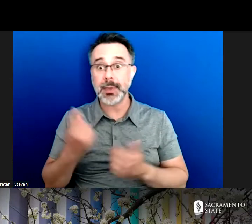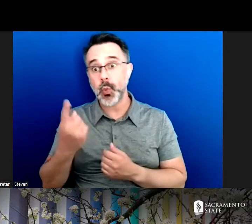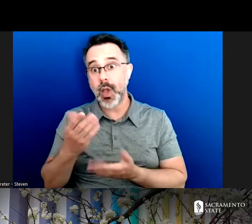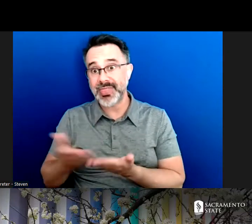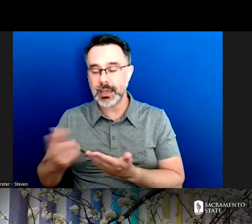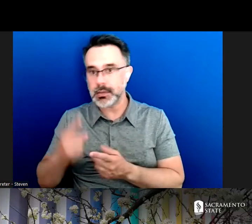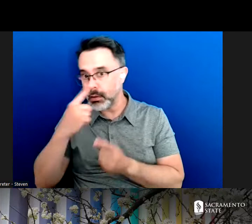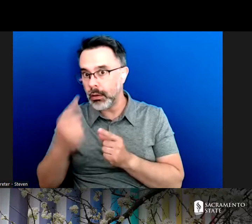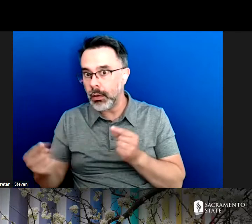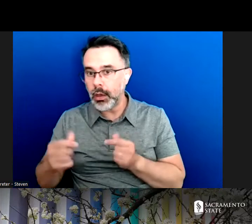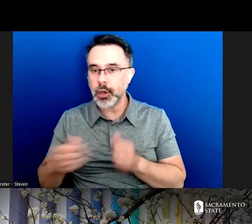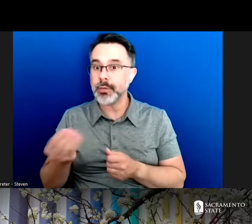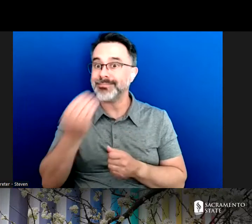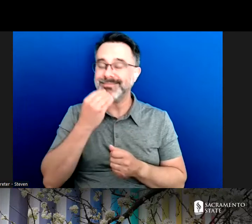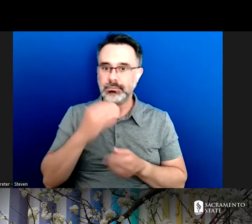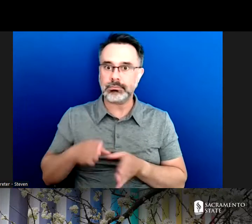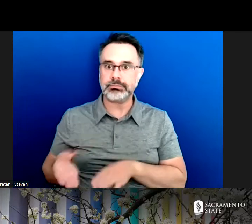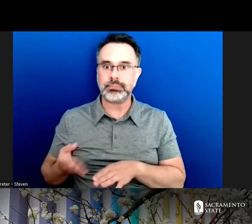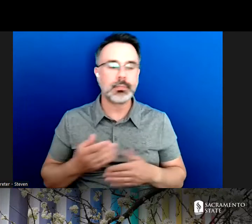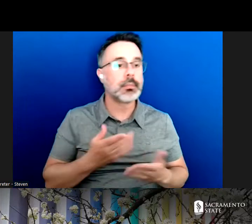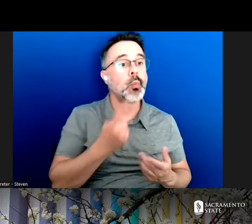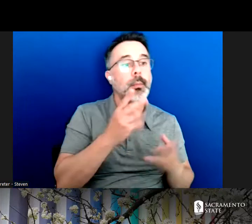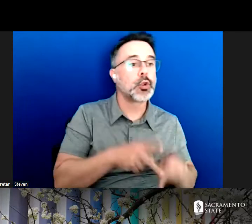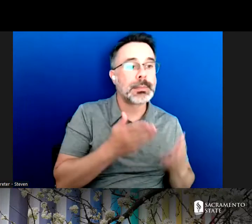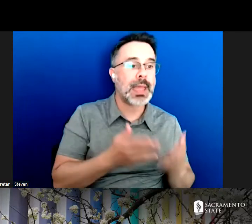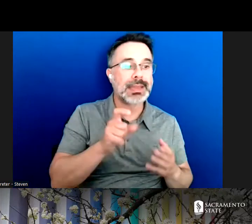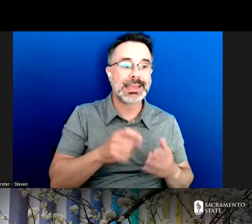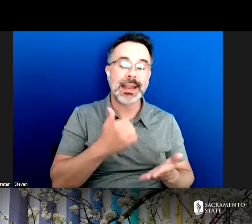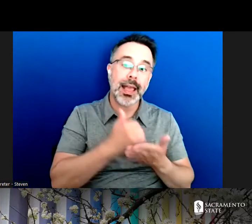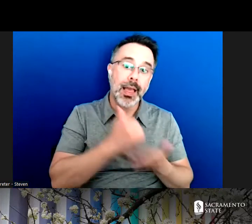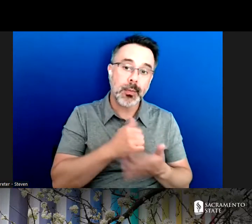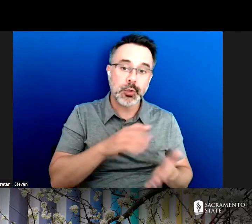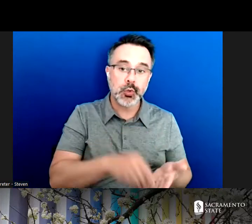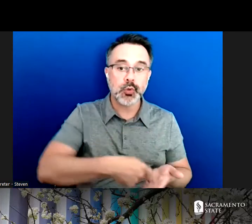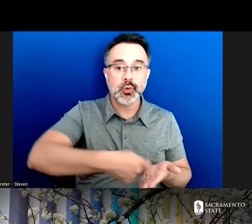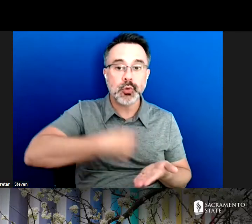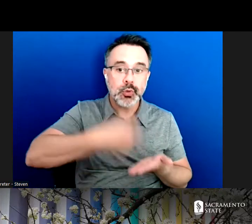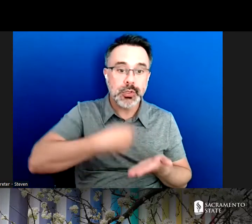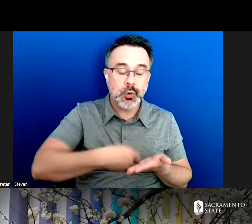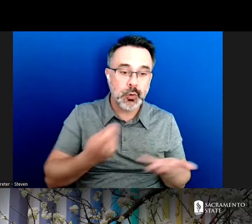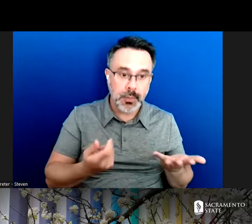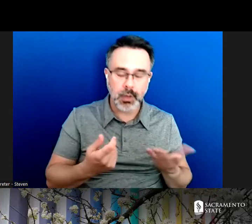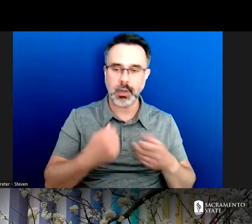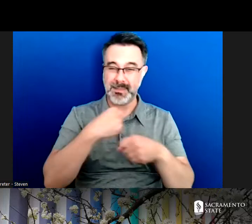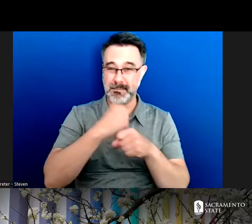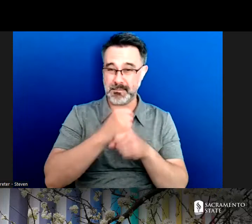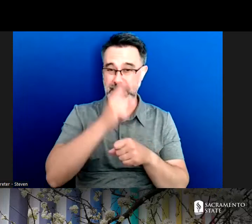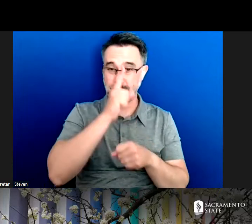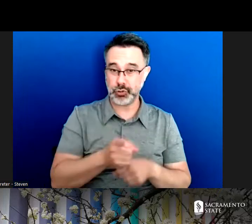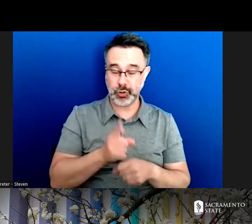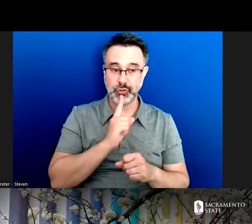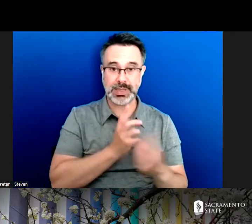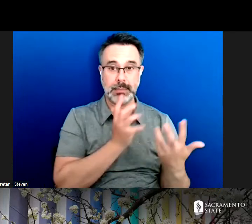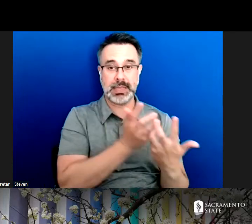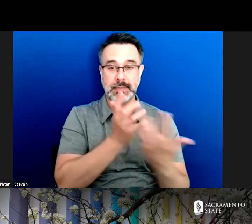need assistance to consume what is on their plate. To ensure the equitable outcome of meeting each diner's nutritional